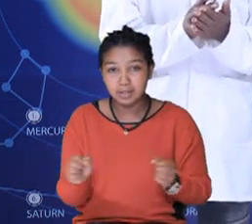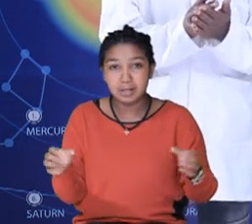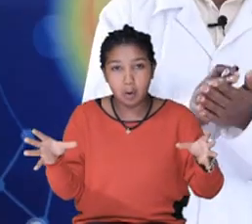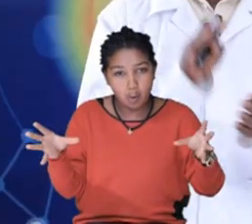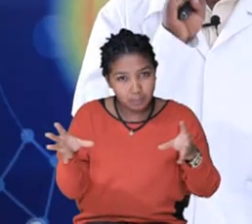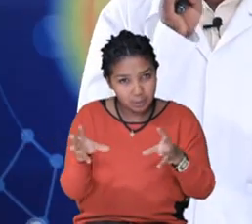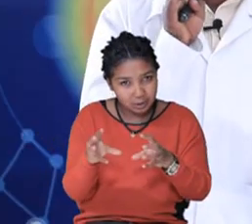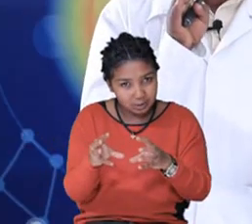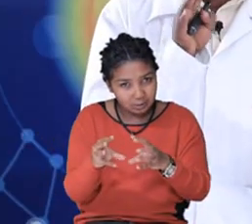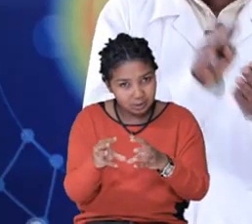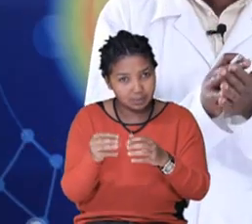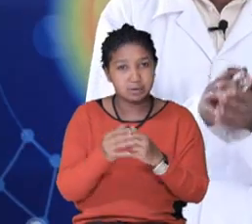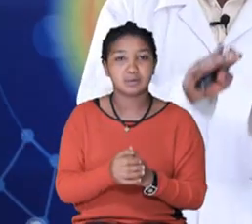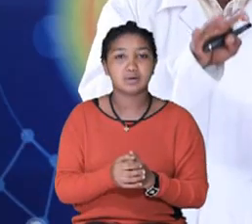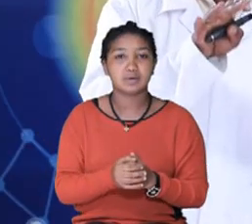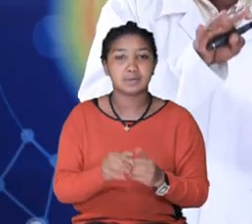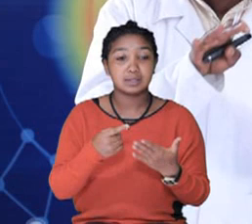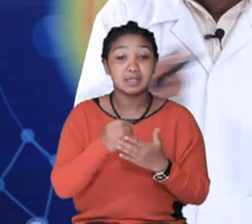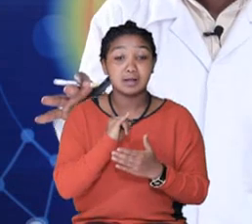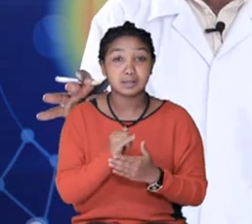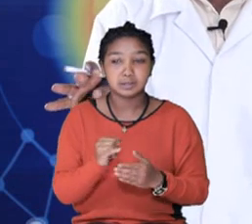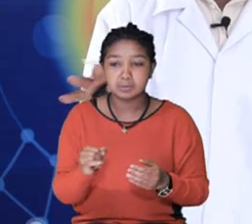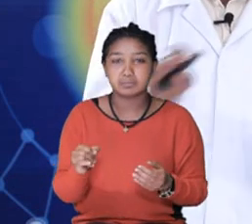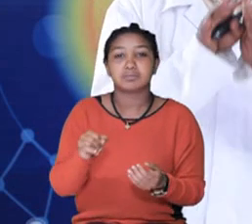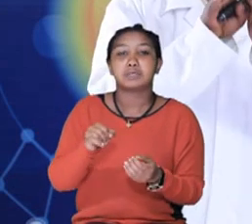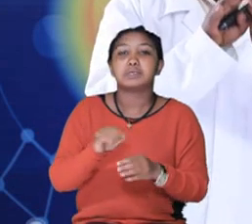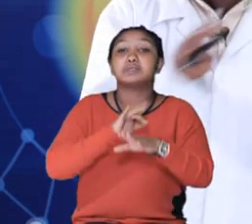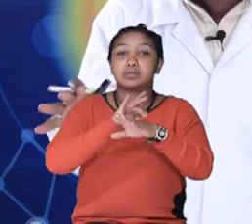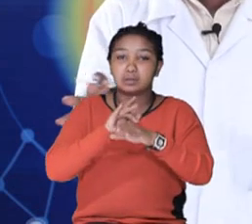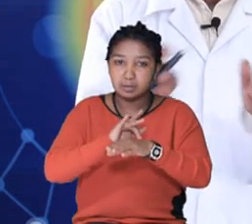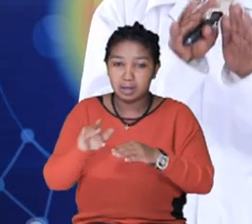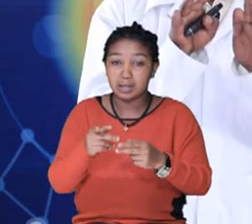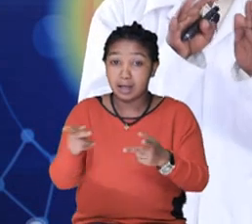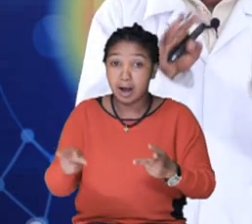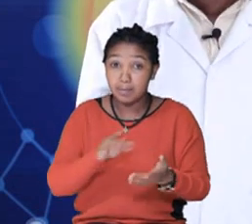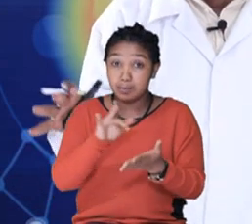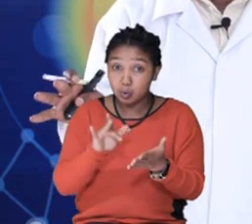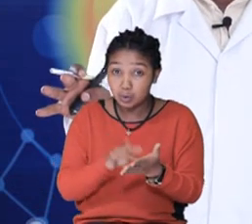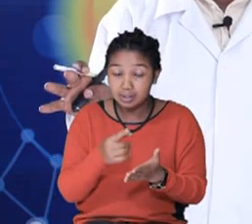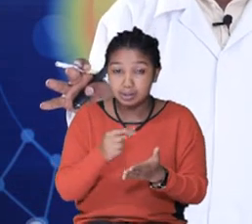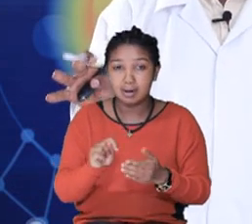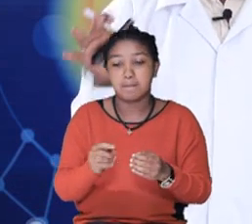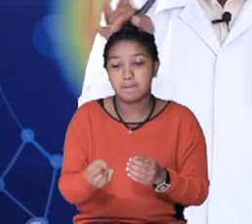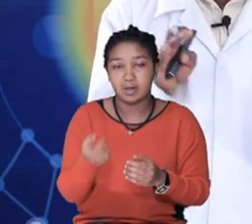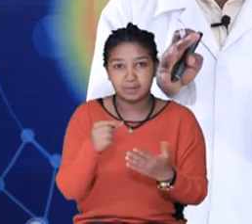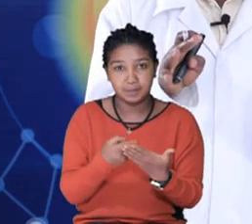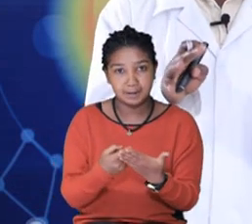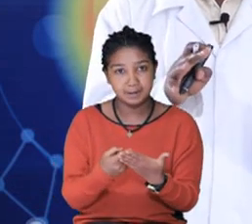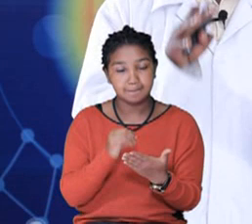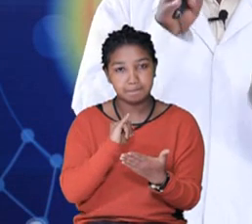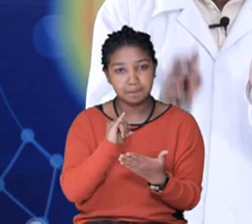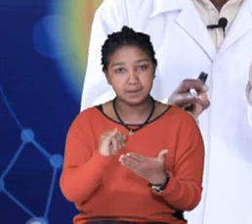compressible. Gas can be compressible. There is a space. There is a gap between the particles.